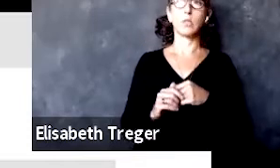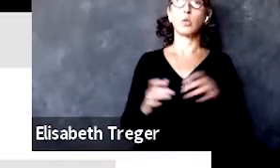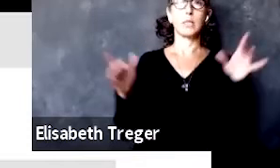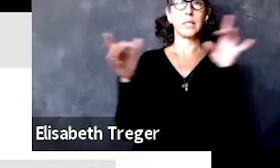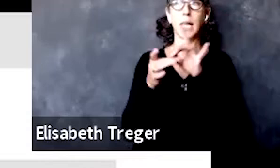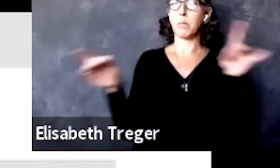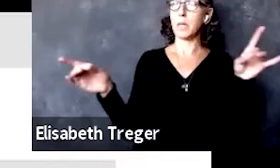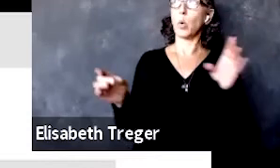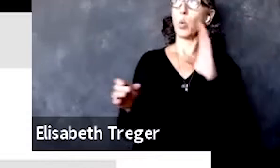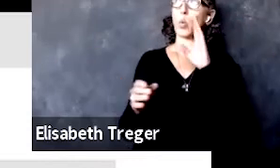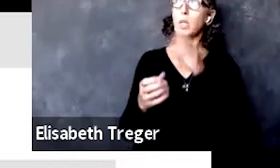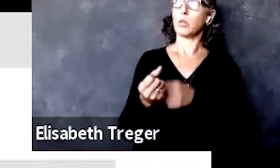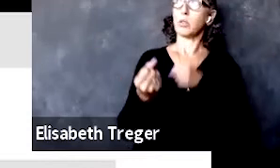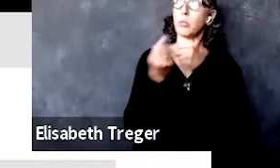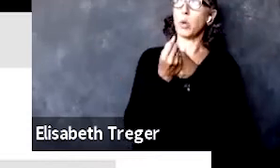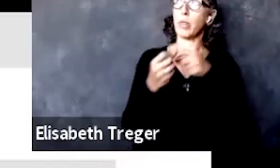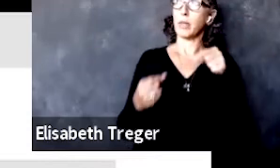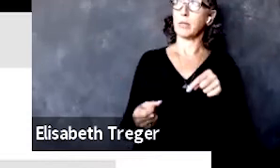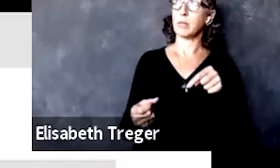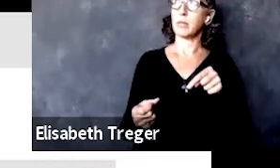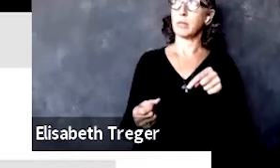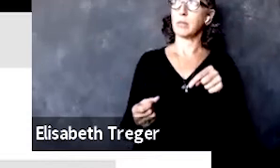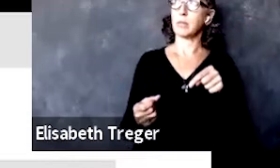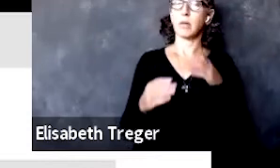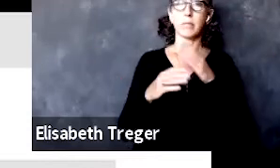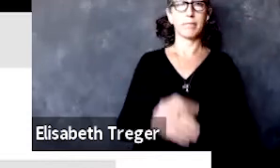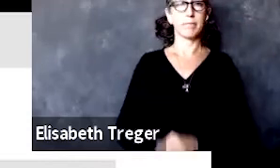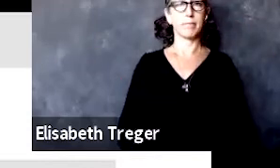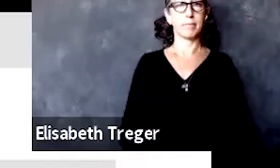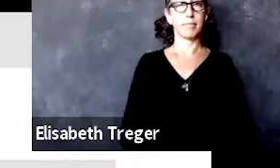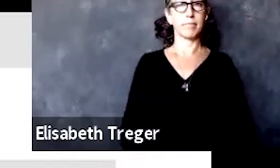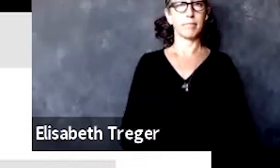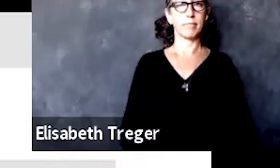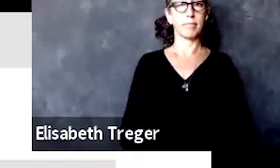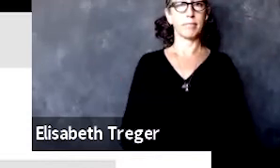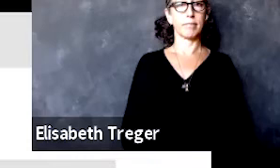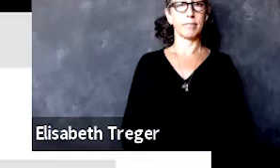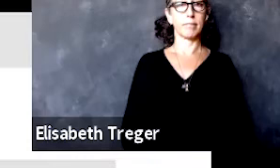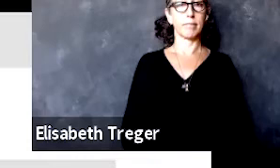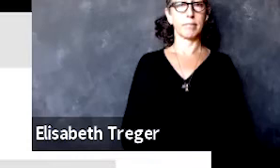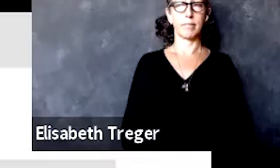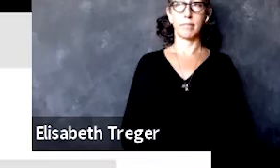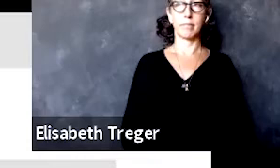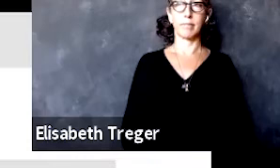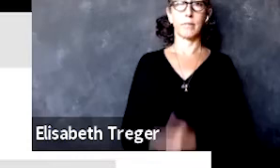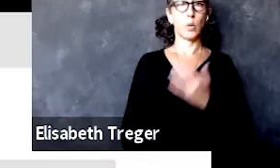support this? And you don't let them off the hook. Be quiet, see what their answers